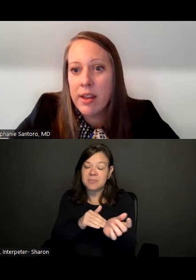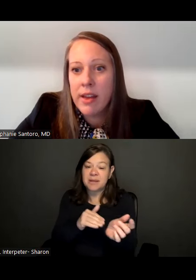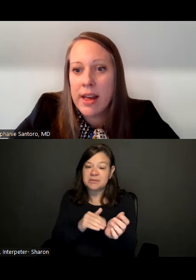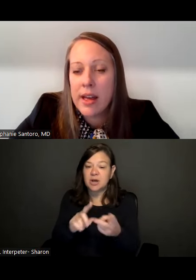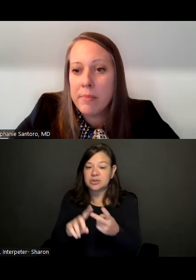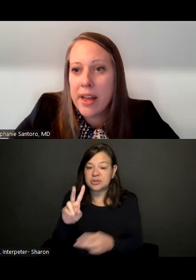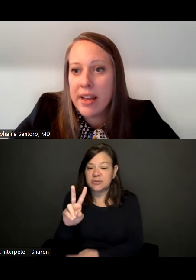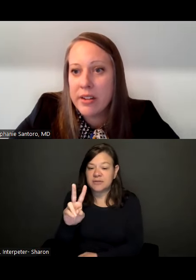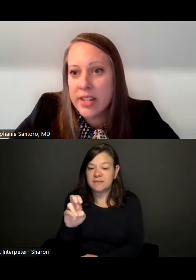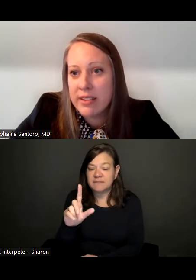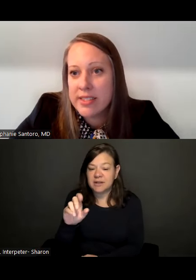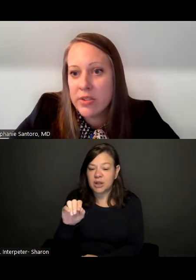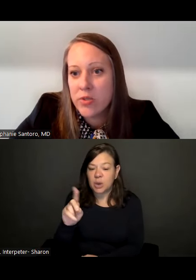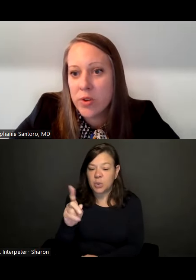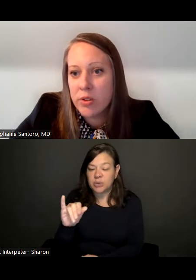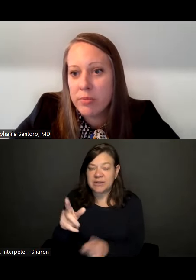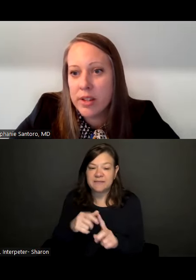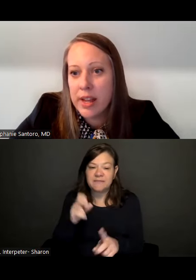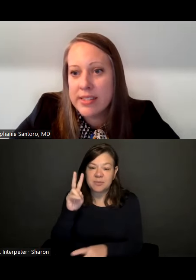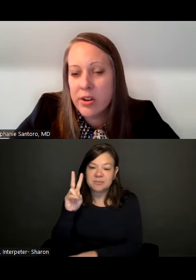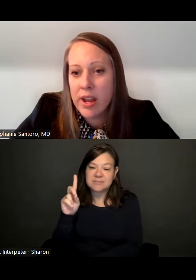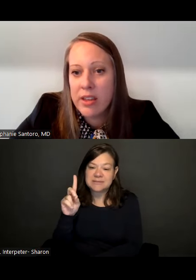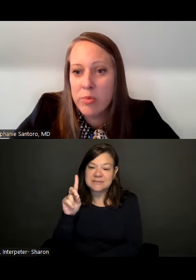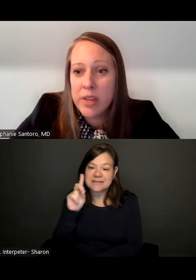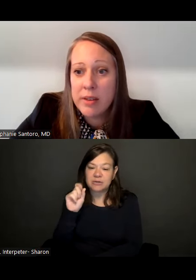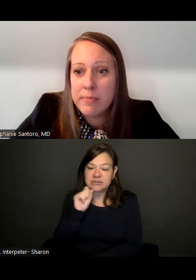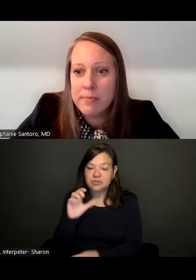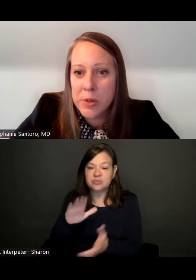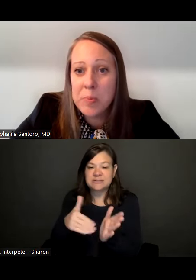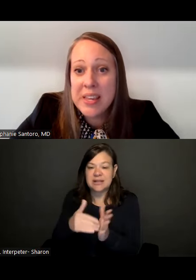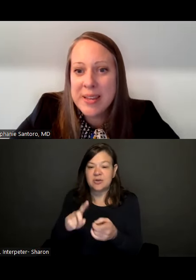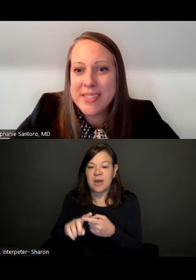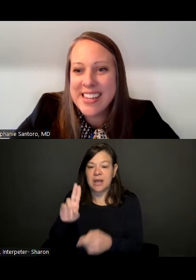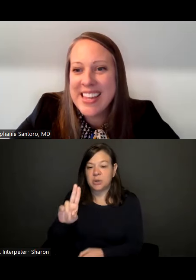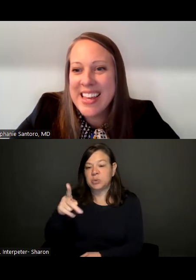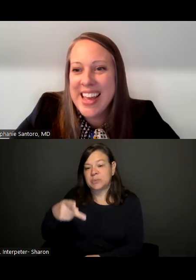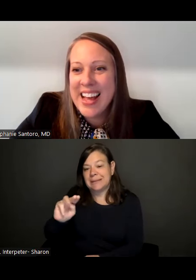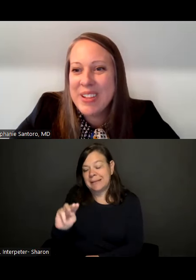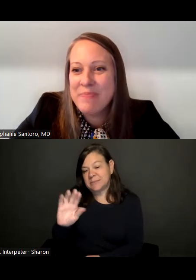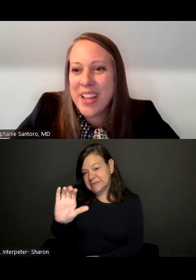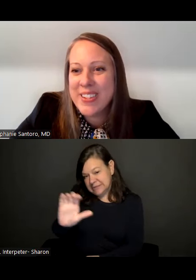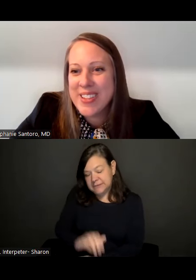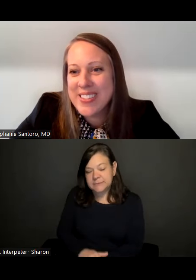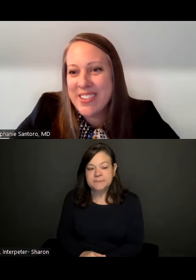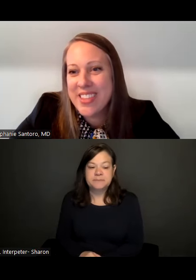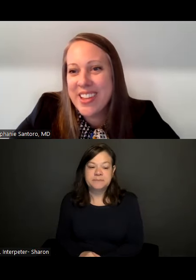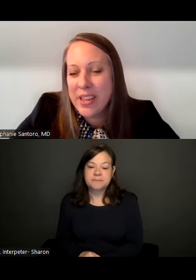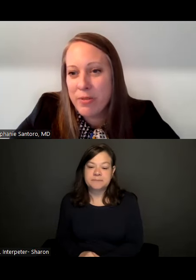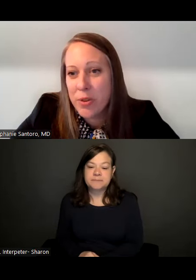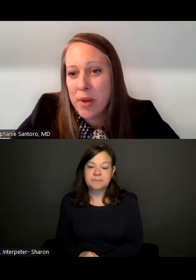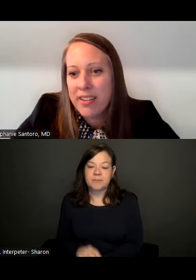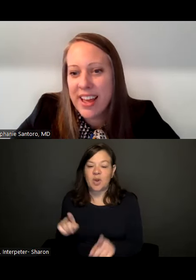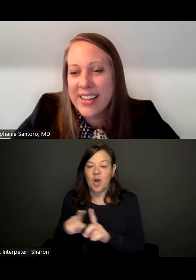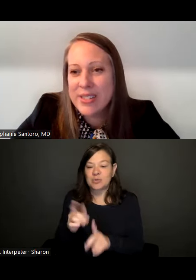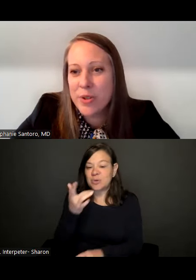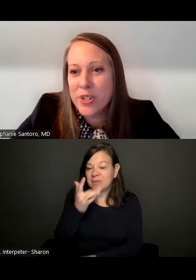Velodi out of Down Syndrome Center at UPMC. There's also the Lucky